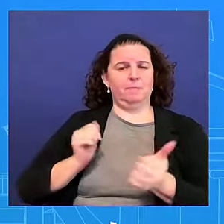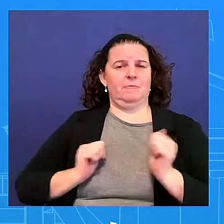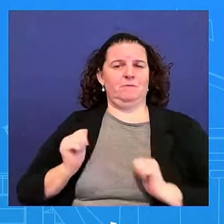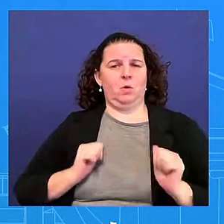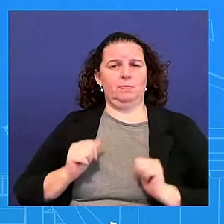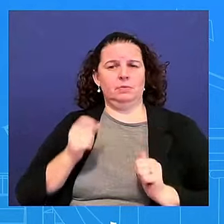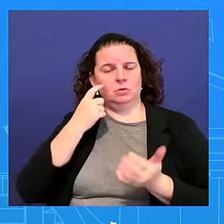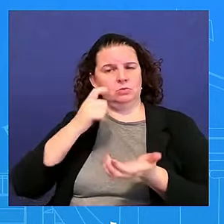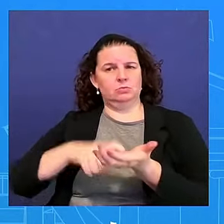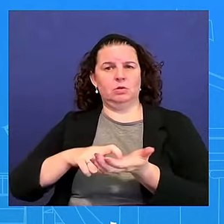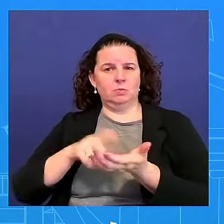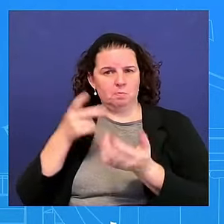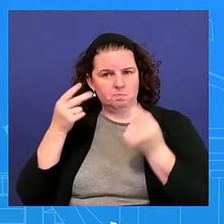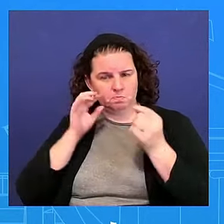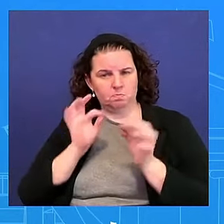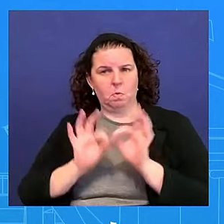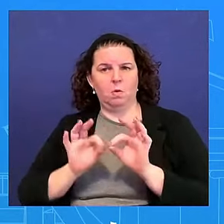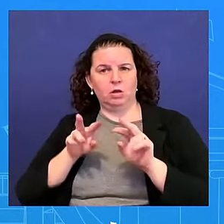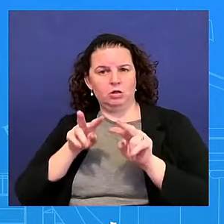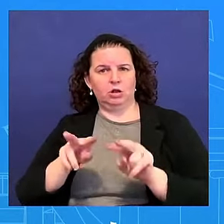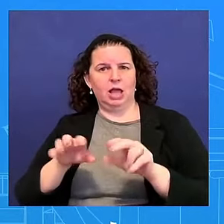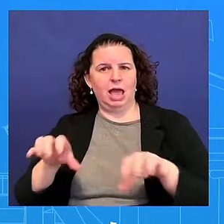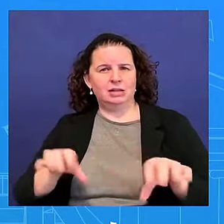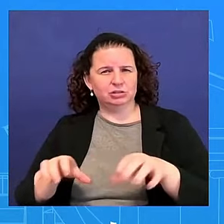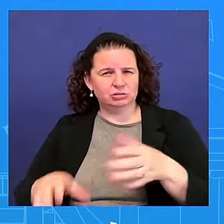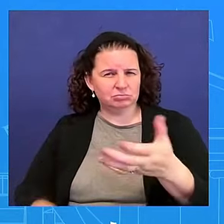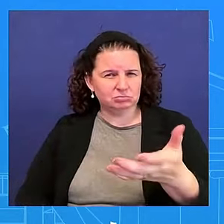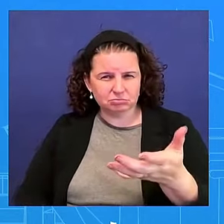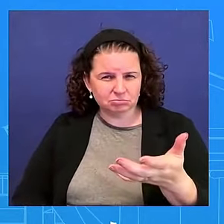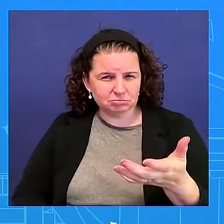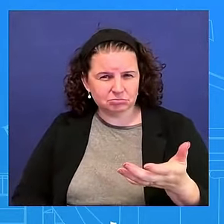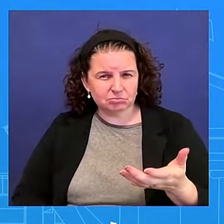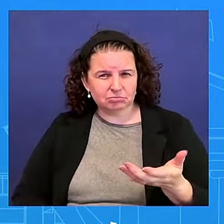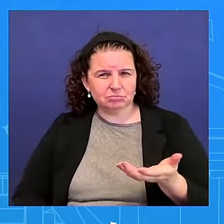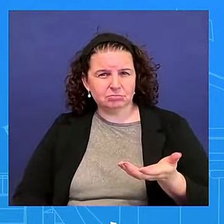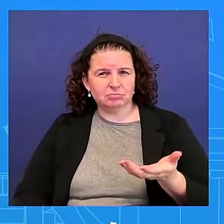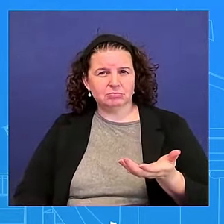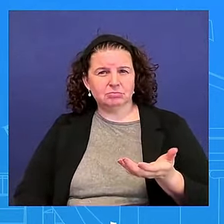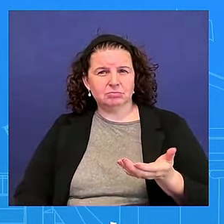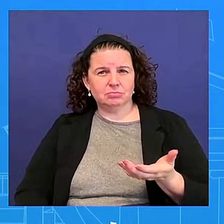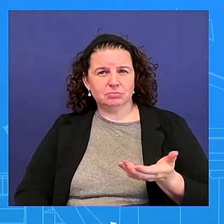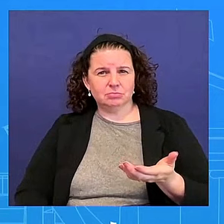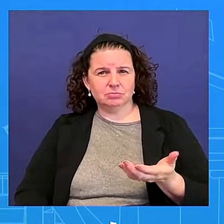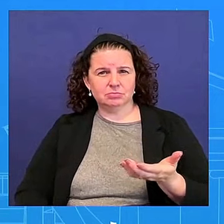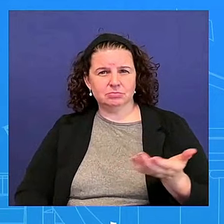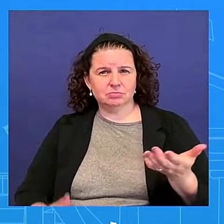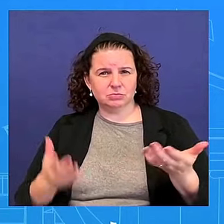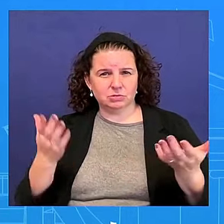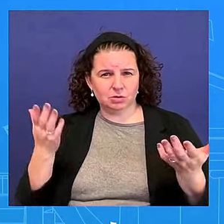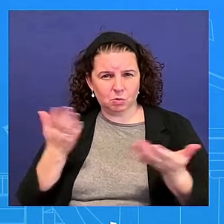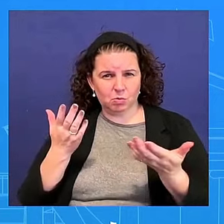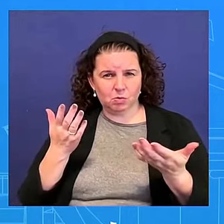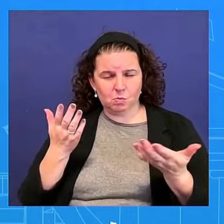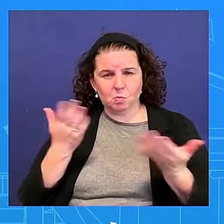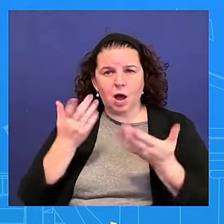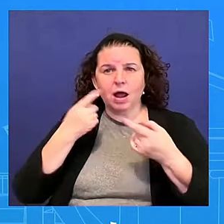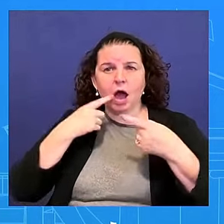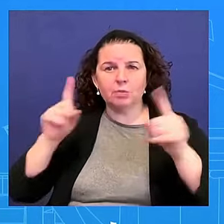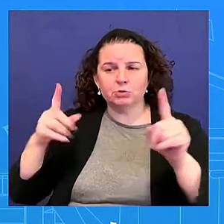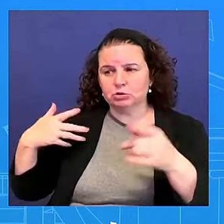pay attention to what he said on stage, but what his accomplishments are. But when you're the President of the United States, don't words